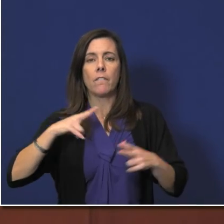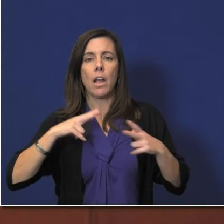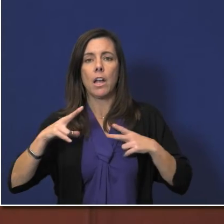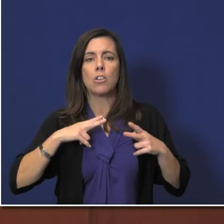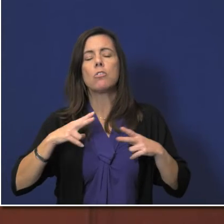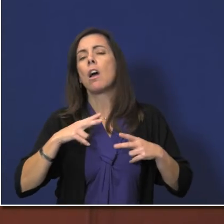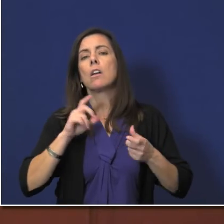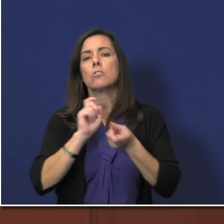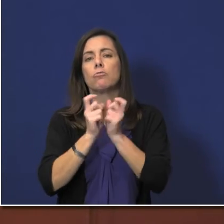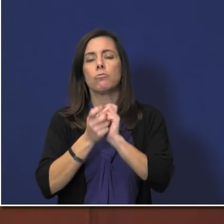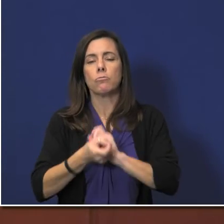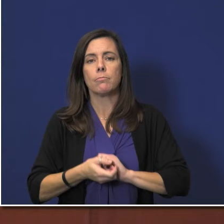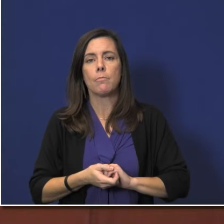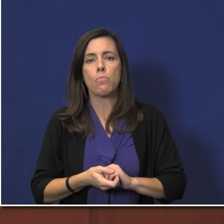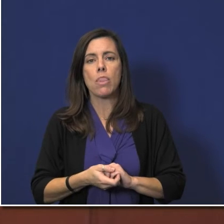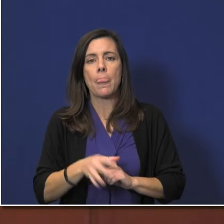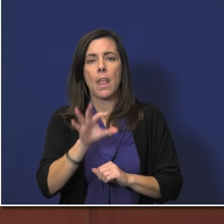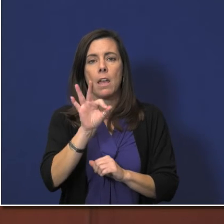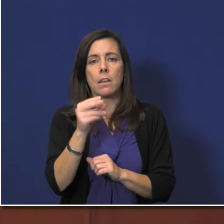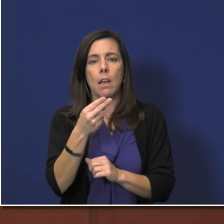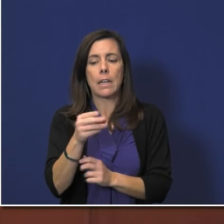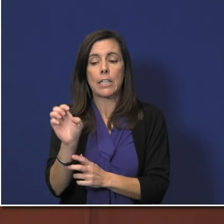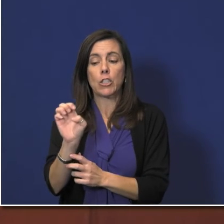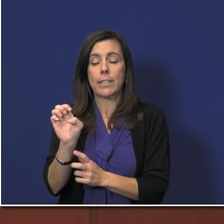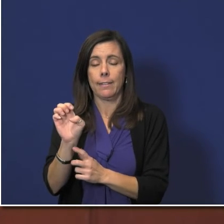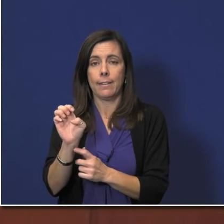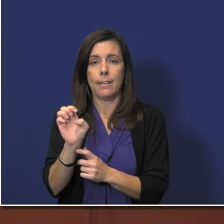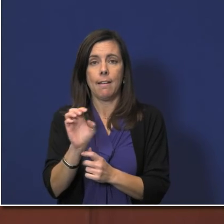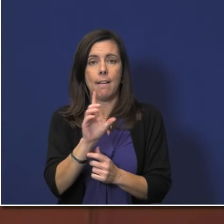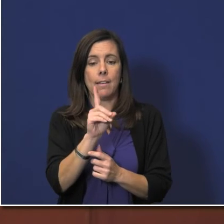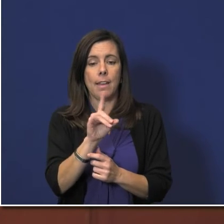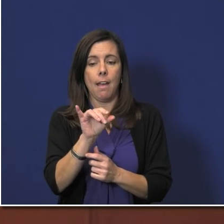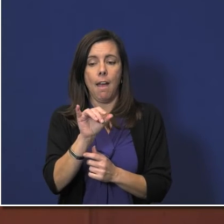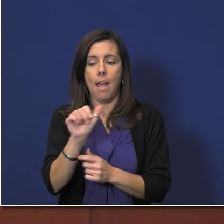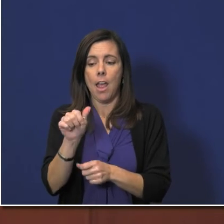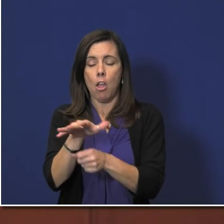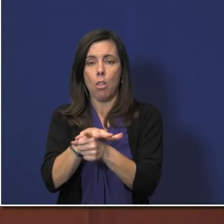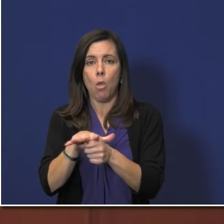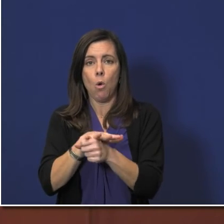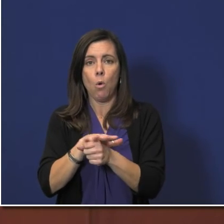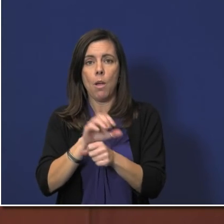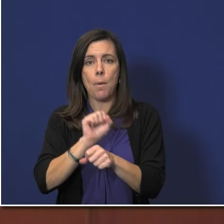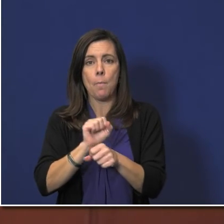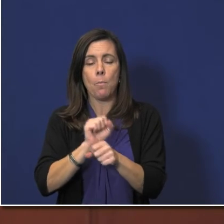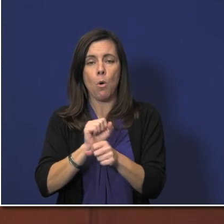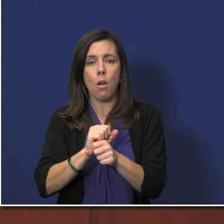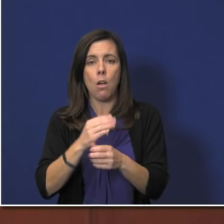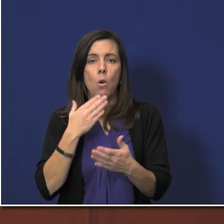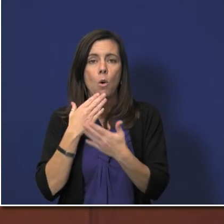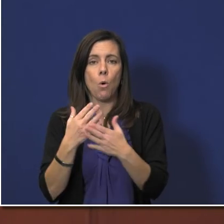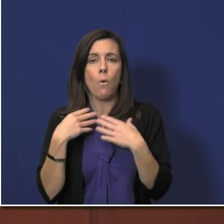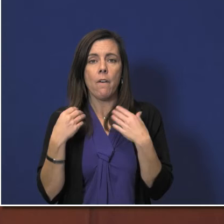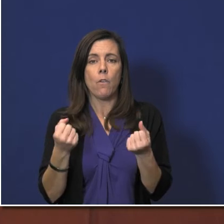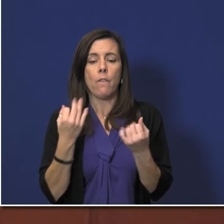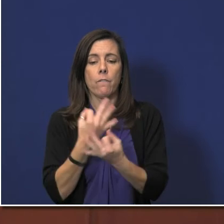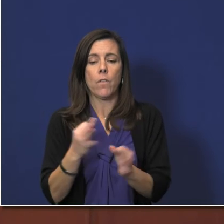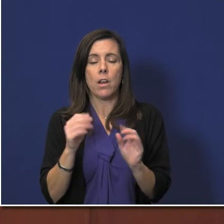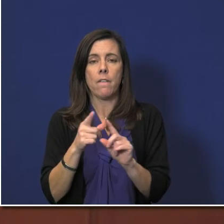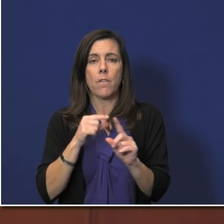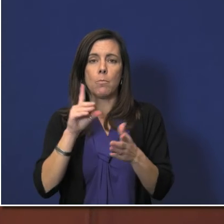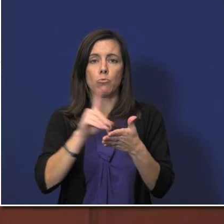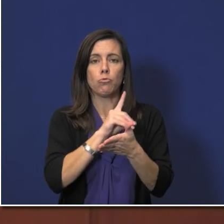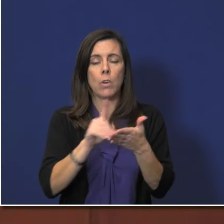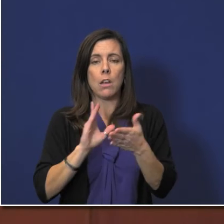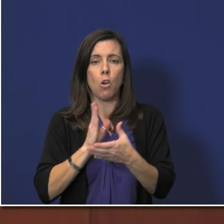are revised. 9HE, DIA local employee welfare, freedom from discrimination, harassment,